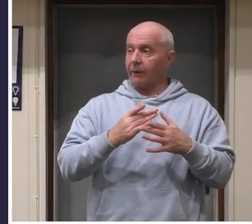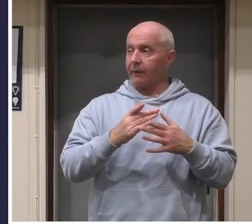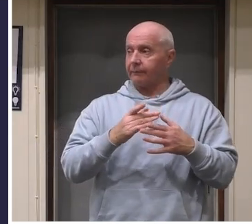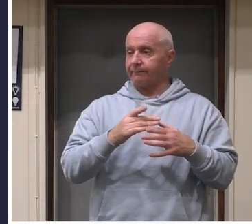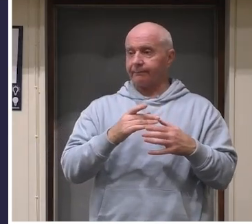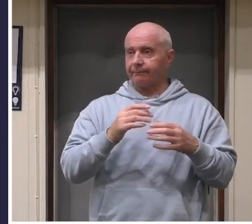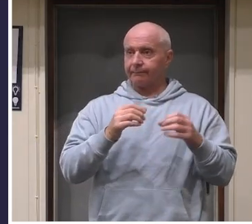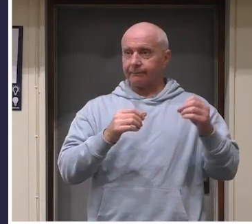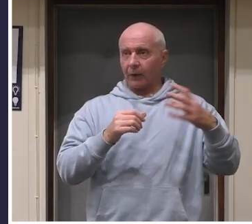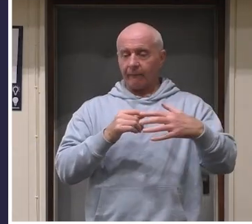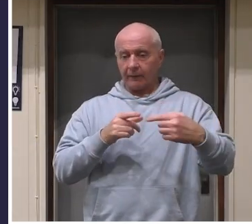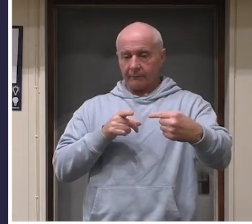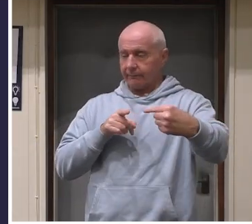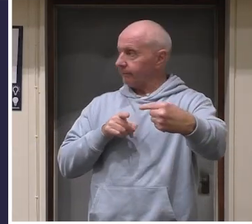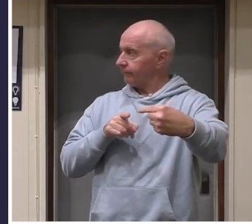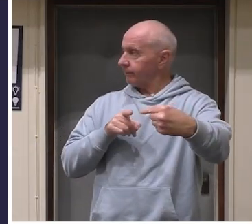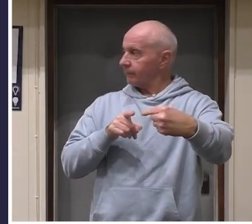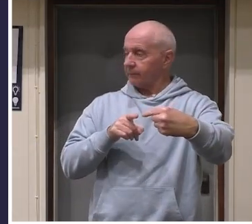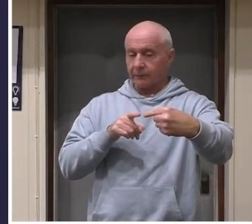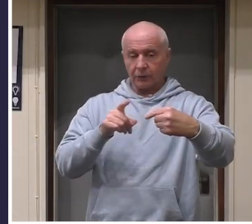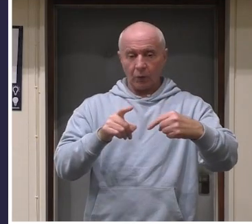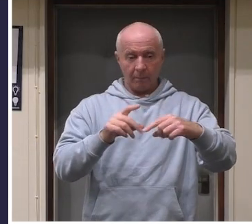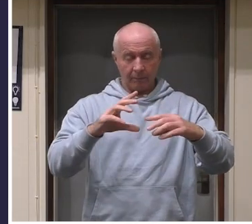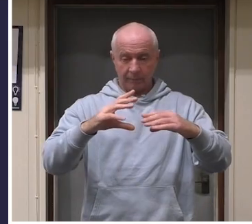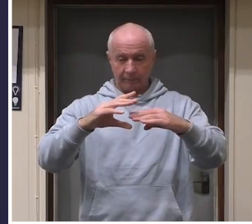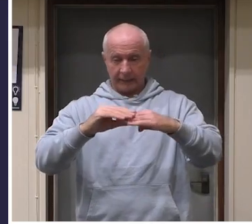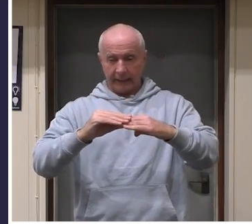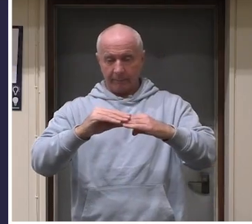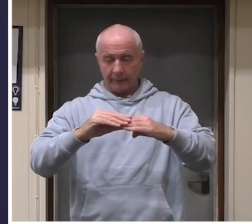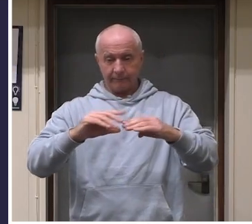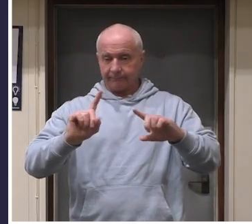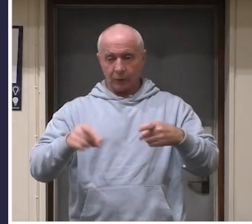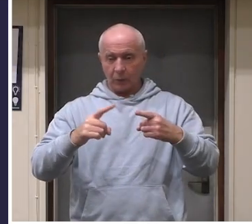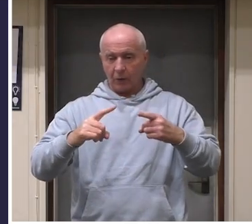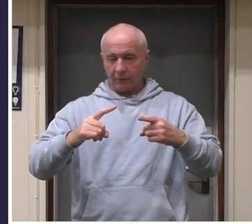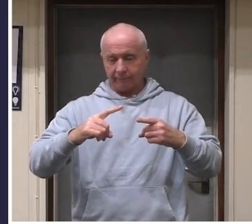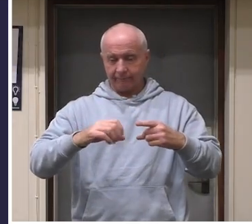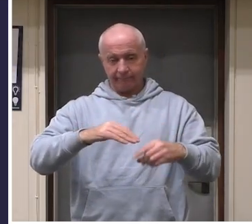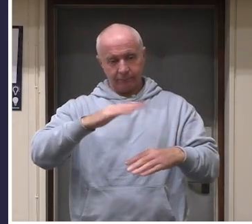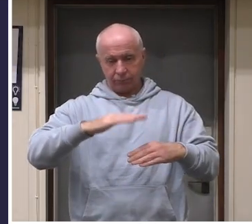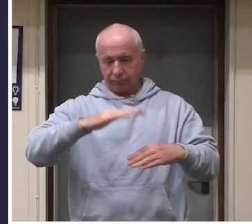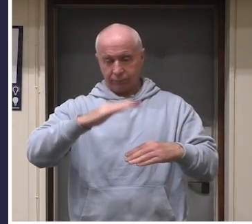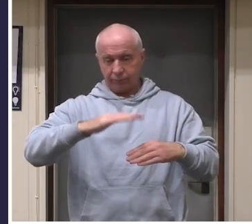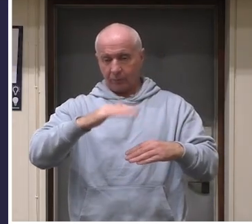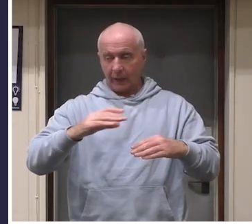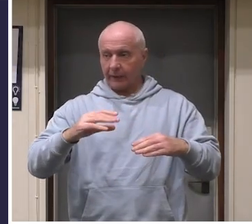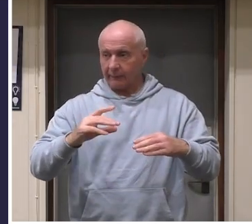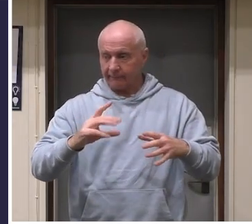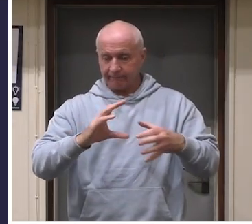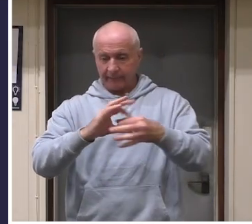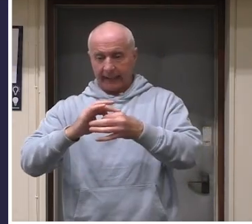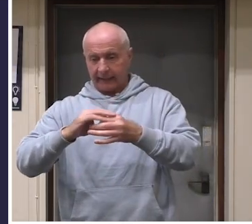are like clamped on one side and it oscillates back and forth like this. You cannot turn off the trap in this case because it's physically attached to